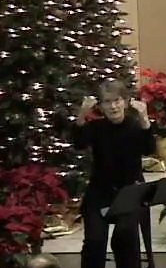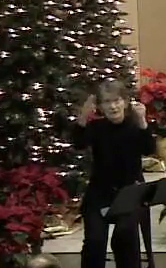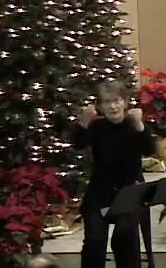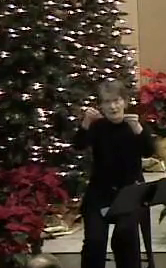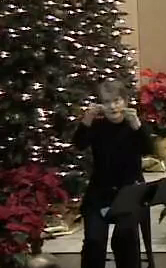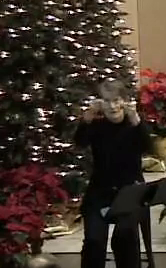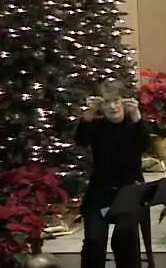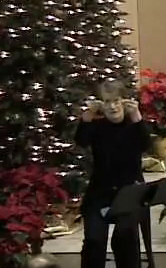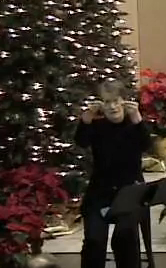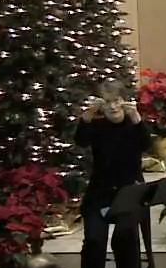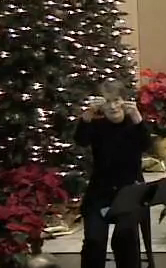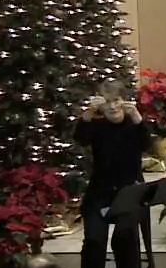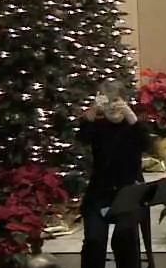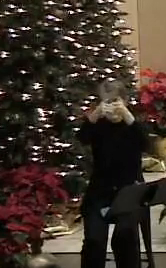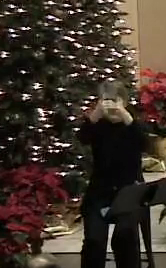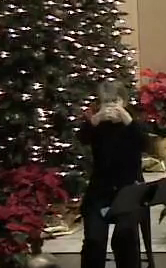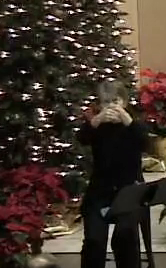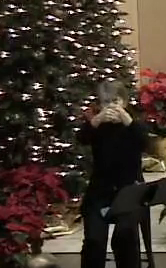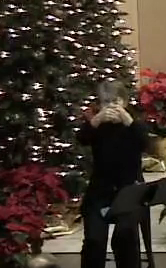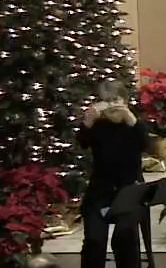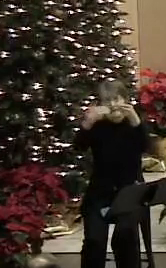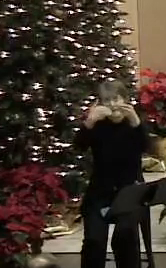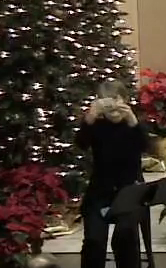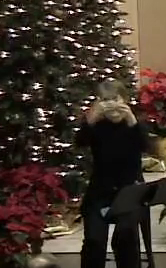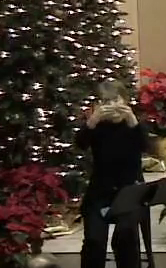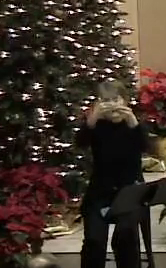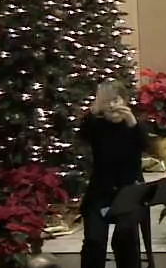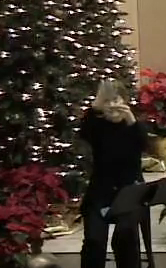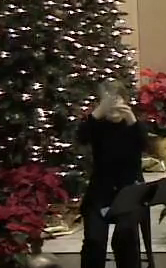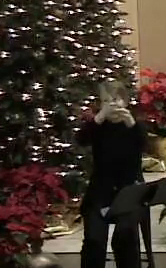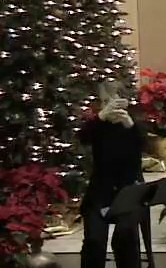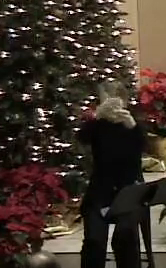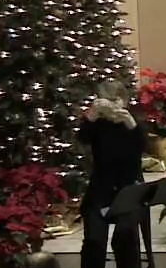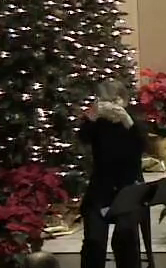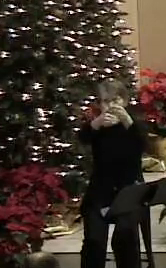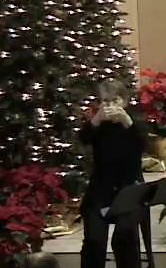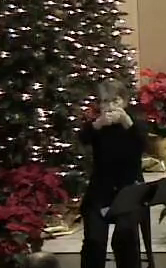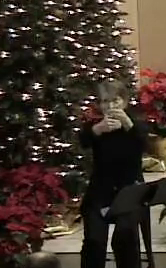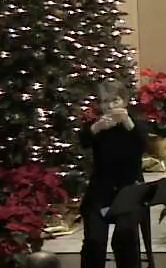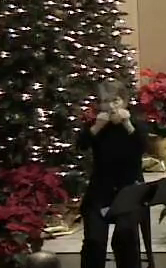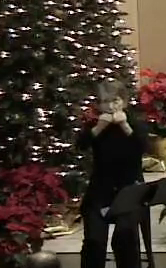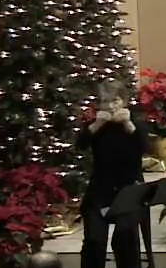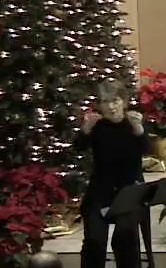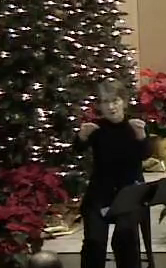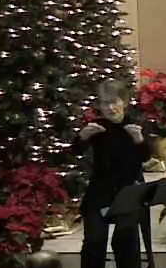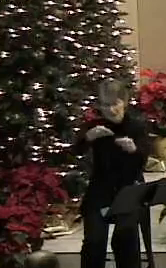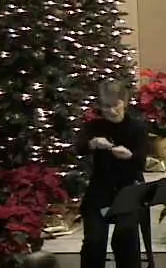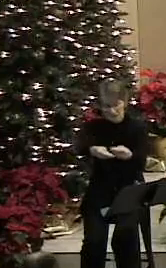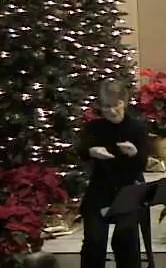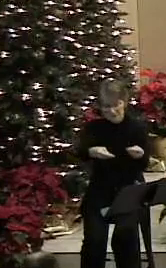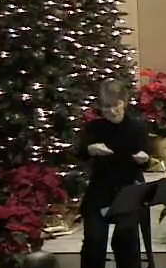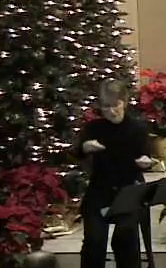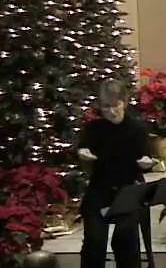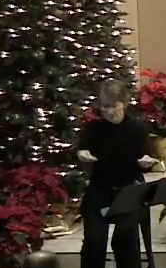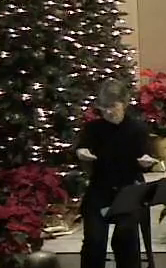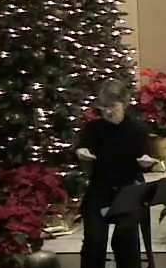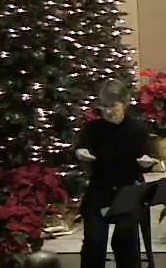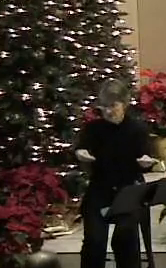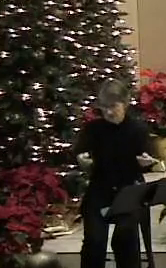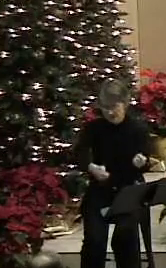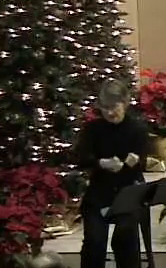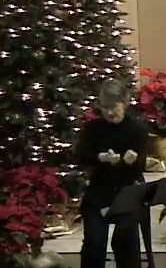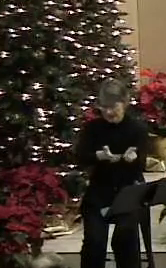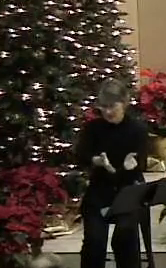God, as Almighty Father, giving you thanks, he said the blessing, broke the bread, and gave it to his